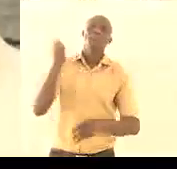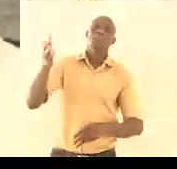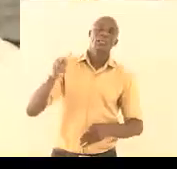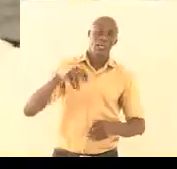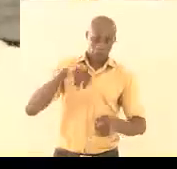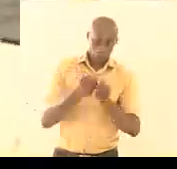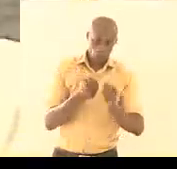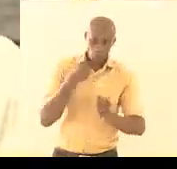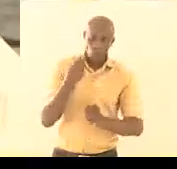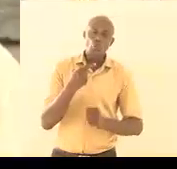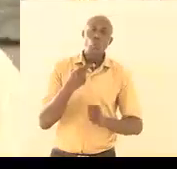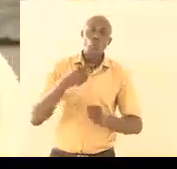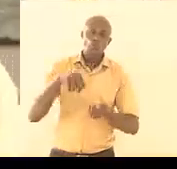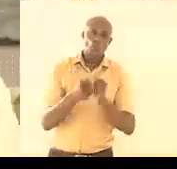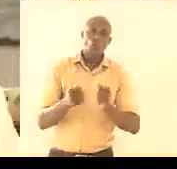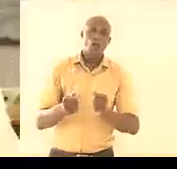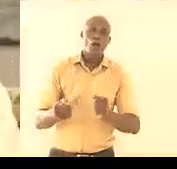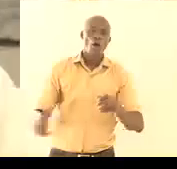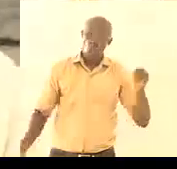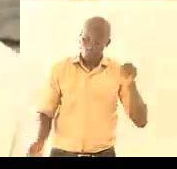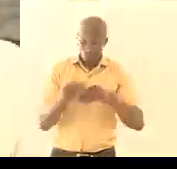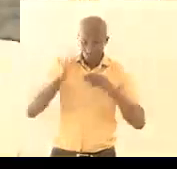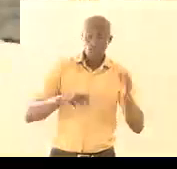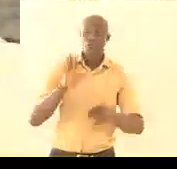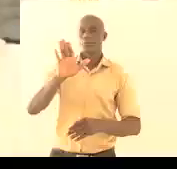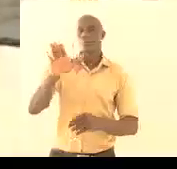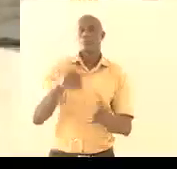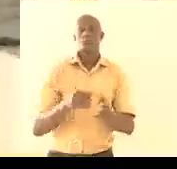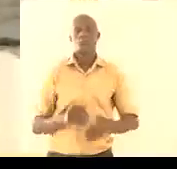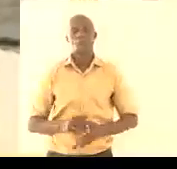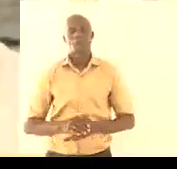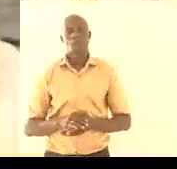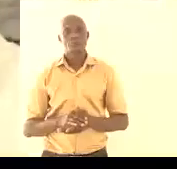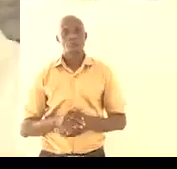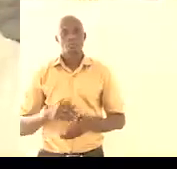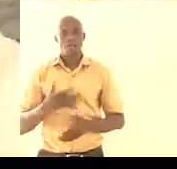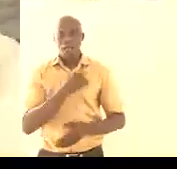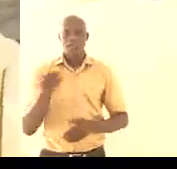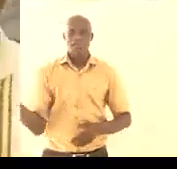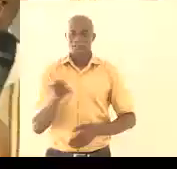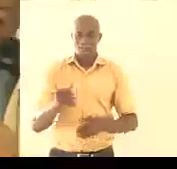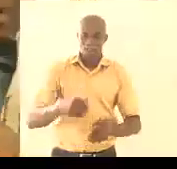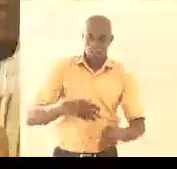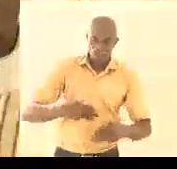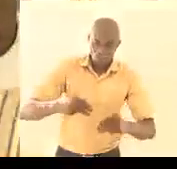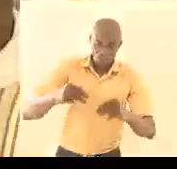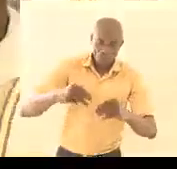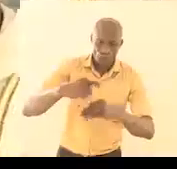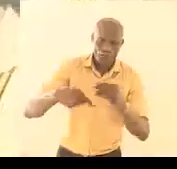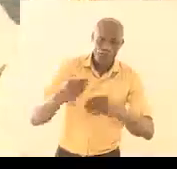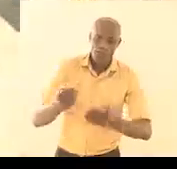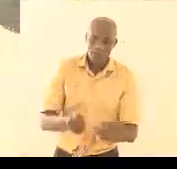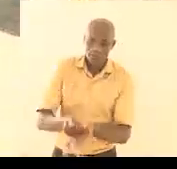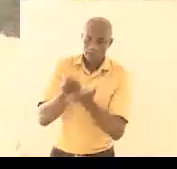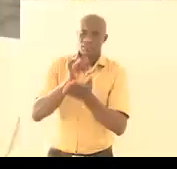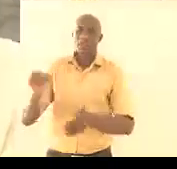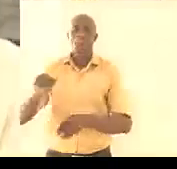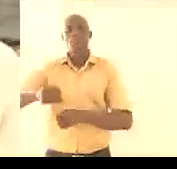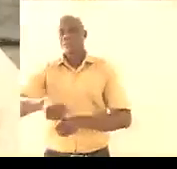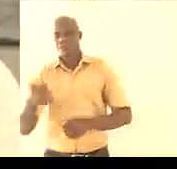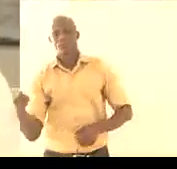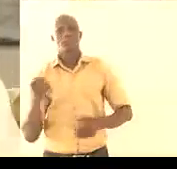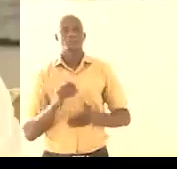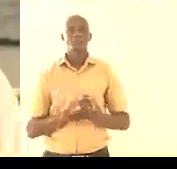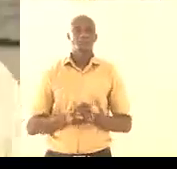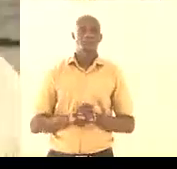there are people whose problems are worse than your own who are going around helping others. And actually your problems will be less if you know how to